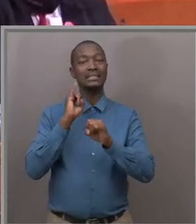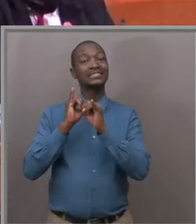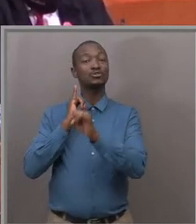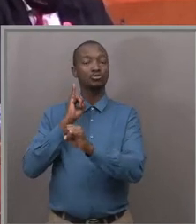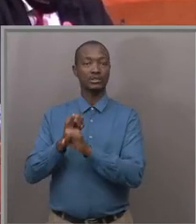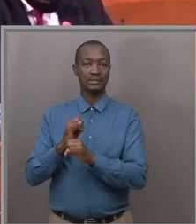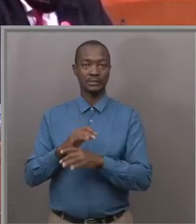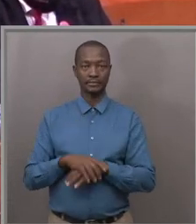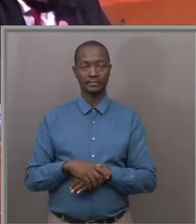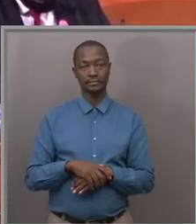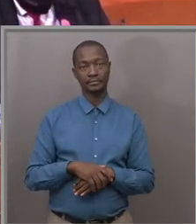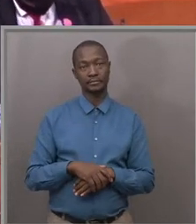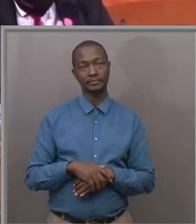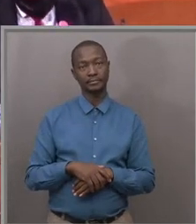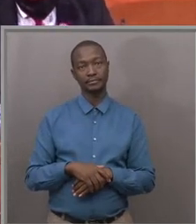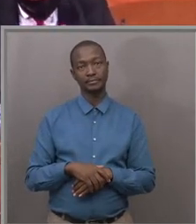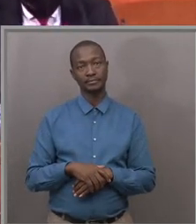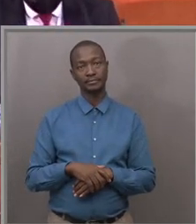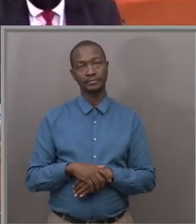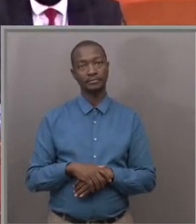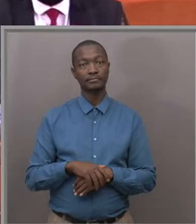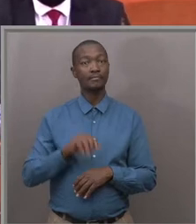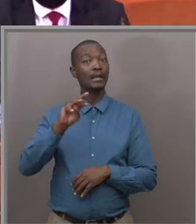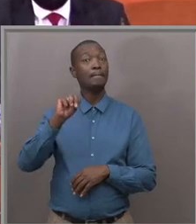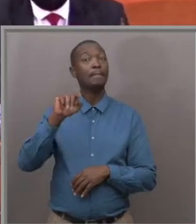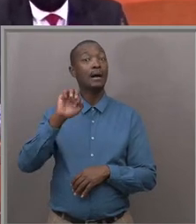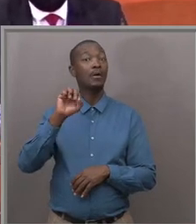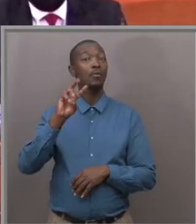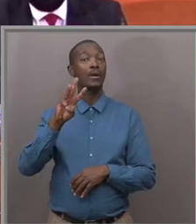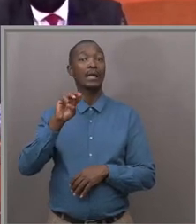Lieutenant General Mawela,